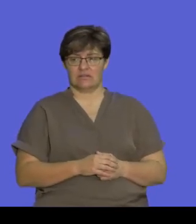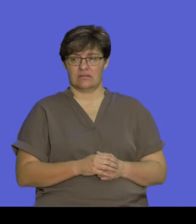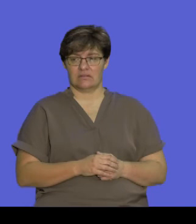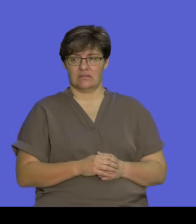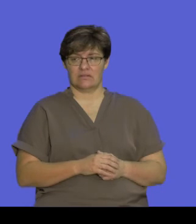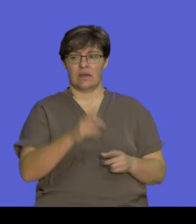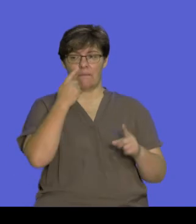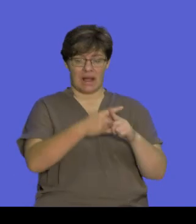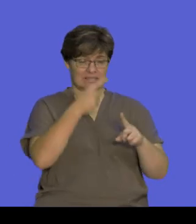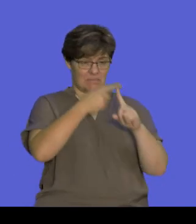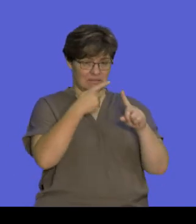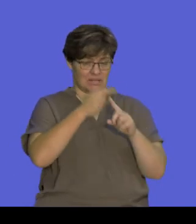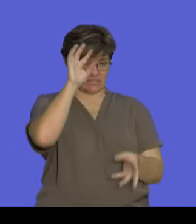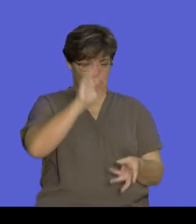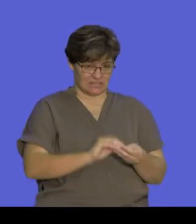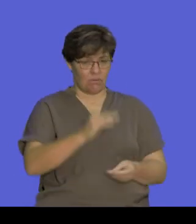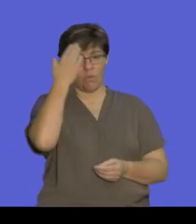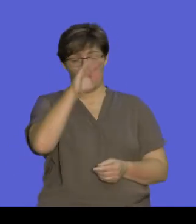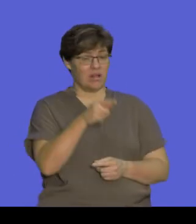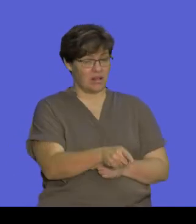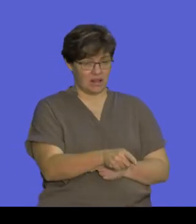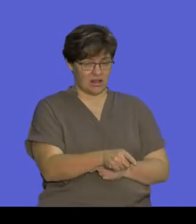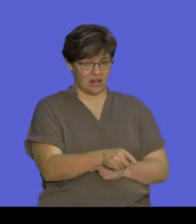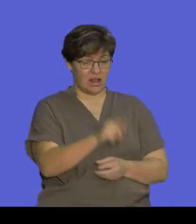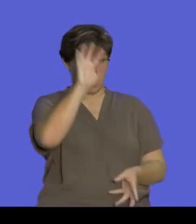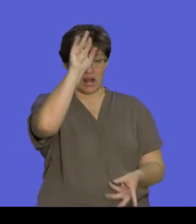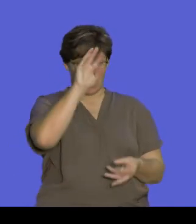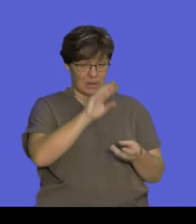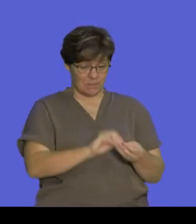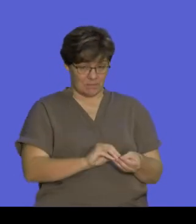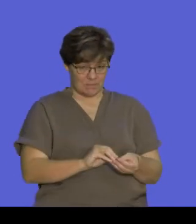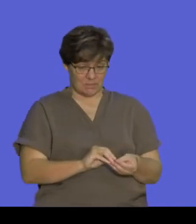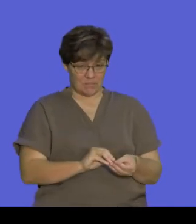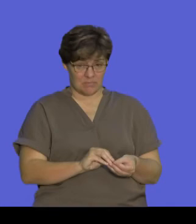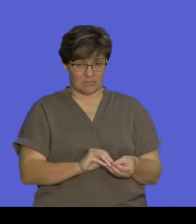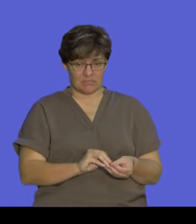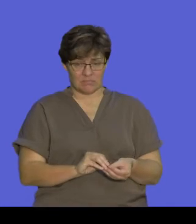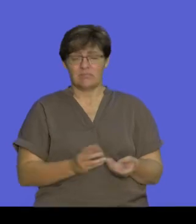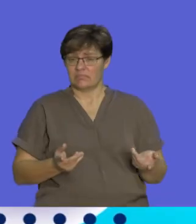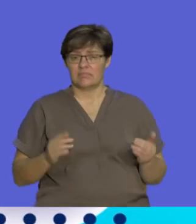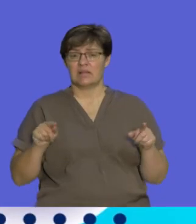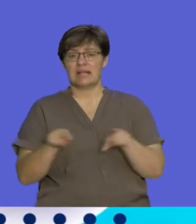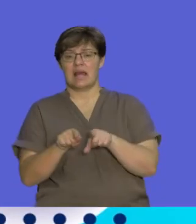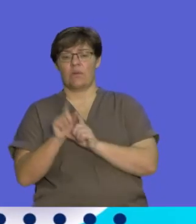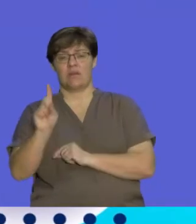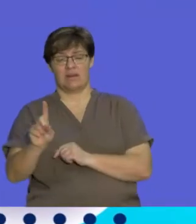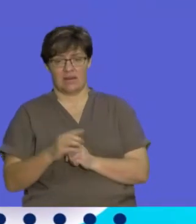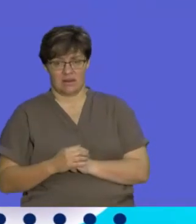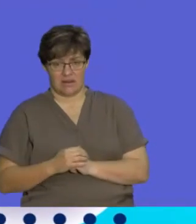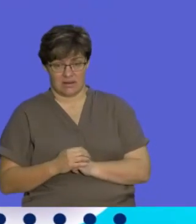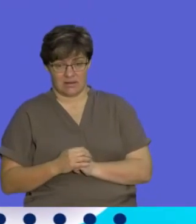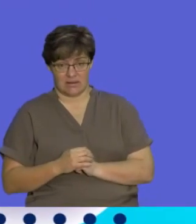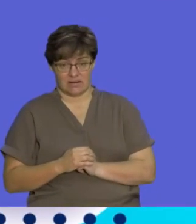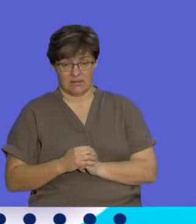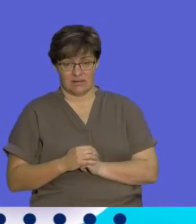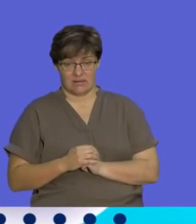one, what do we know about those? If we added all those percentages, well, it must equal 1, okay? And we